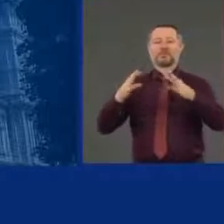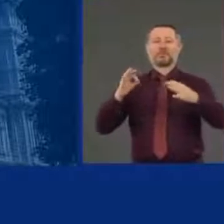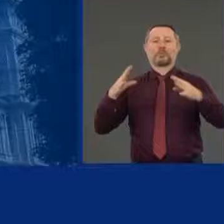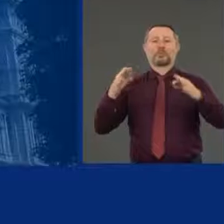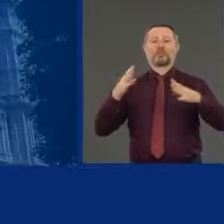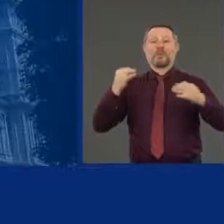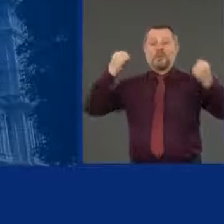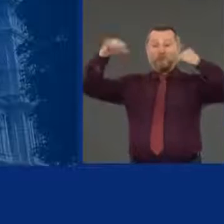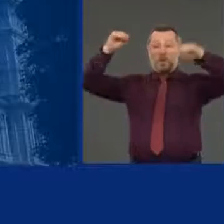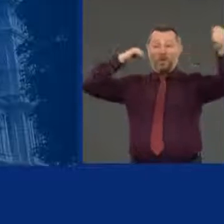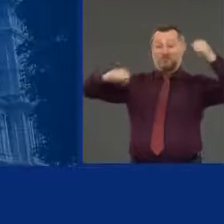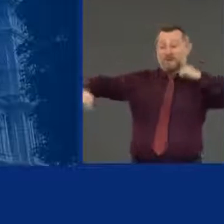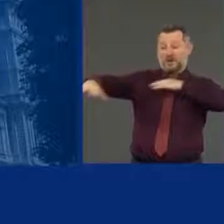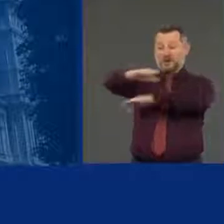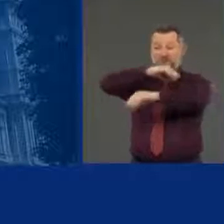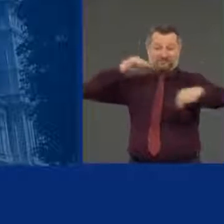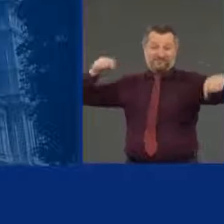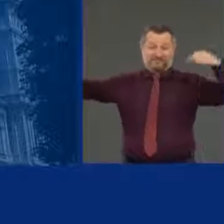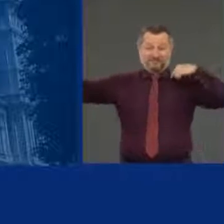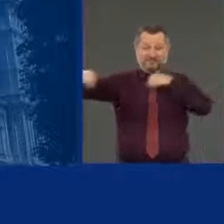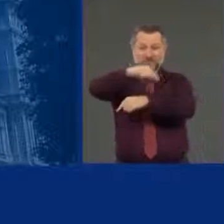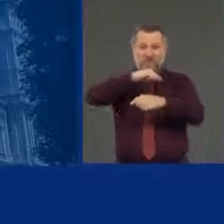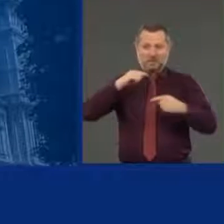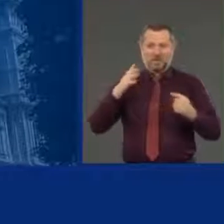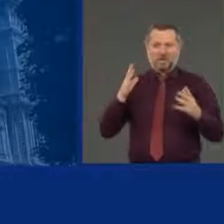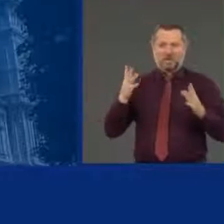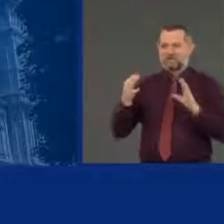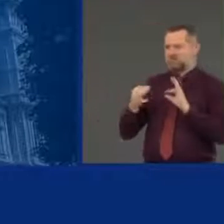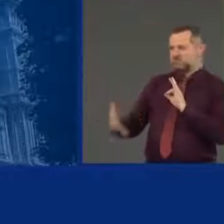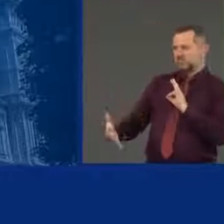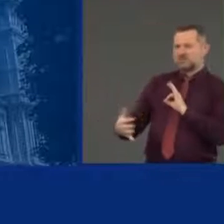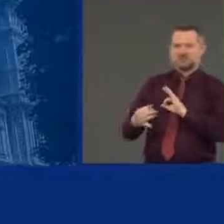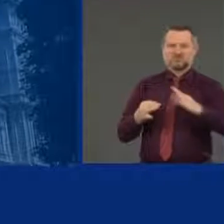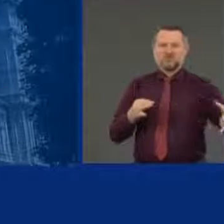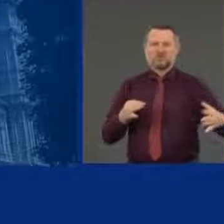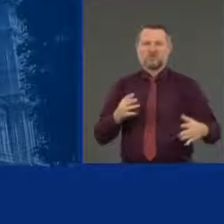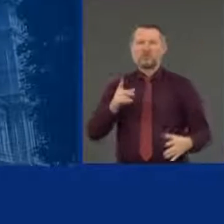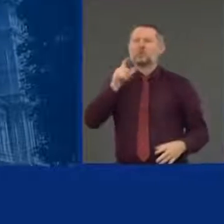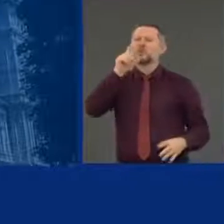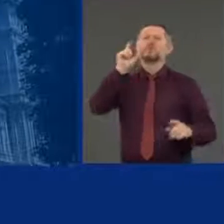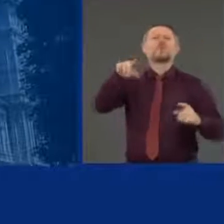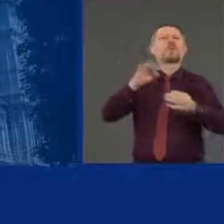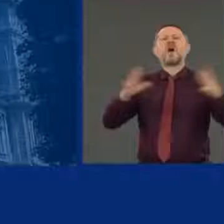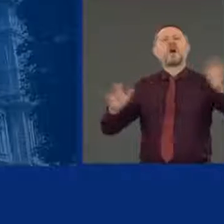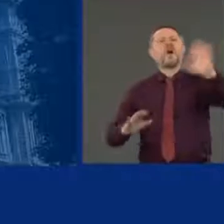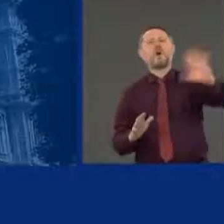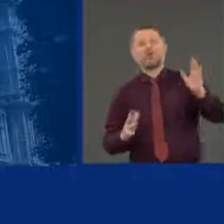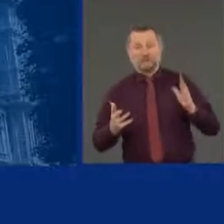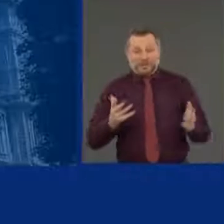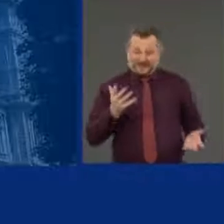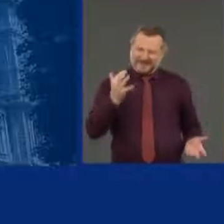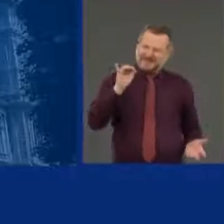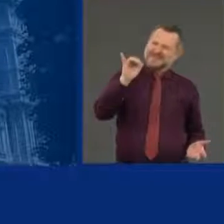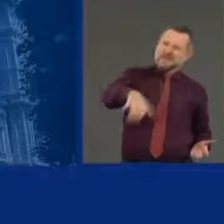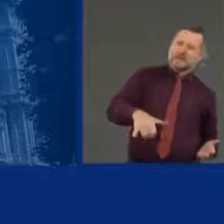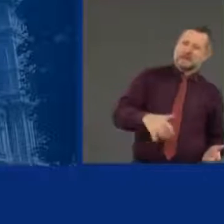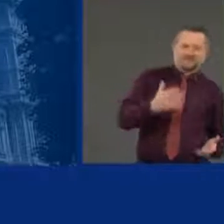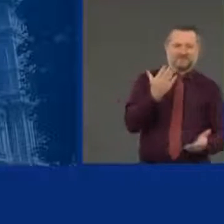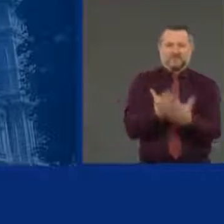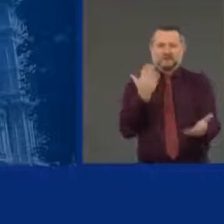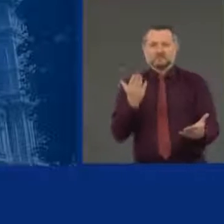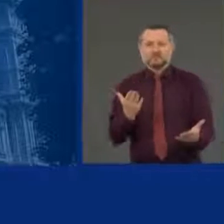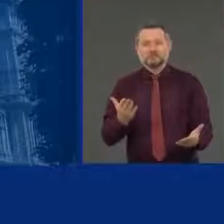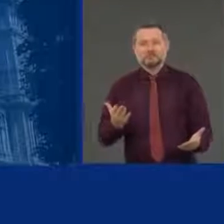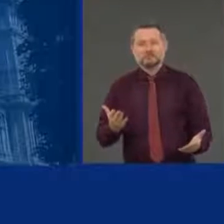is frayed. Well, it shouldn't be, but it is. You know, this is a